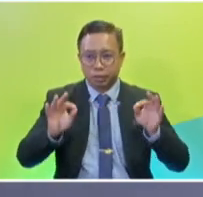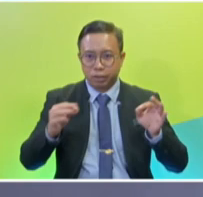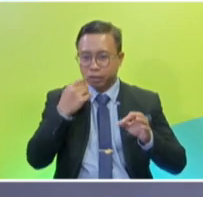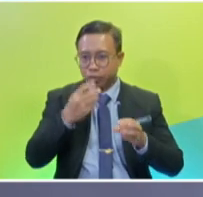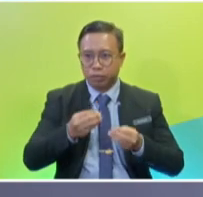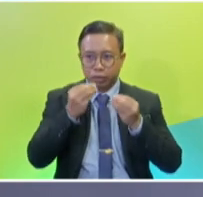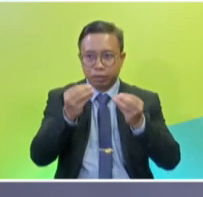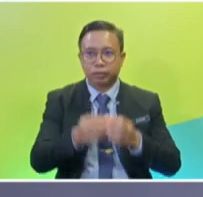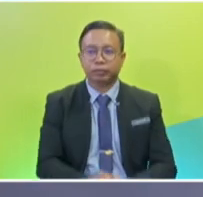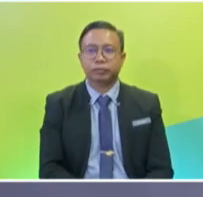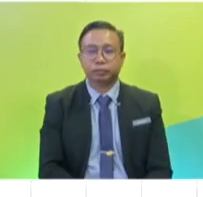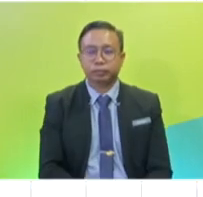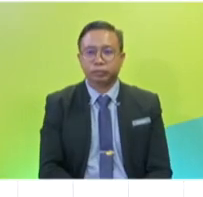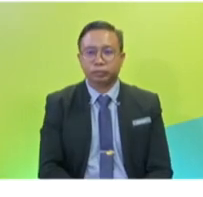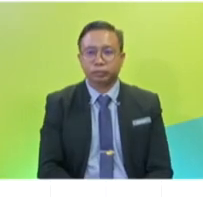shot?